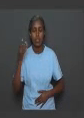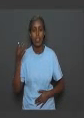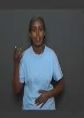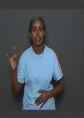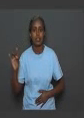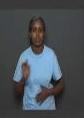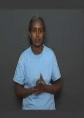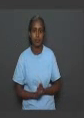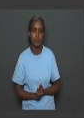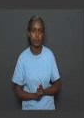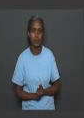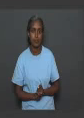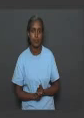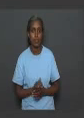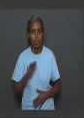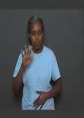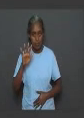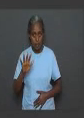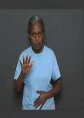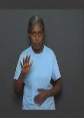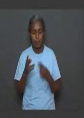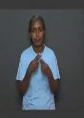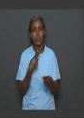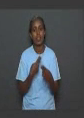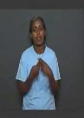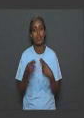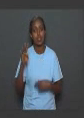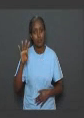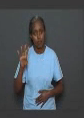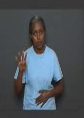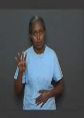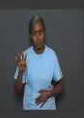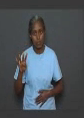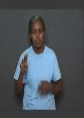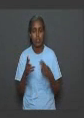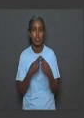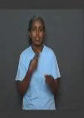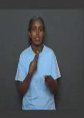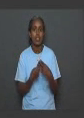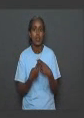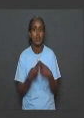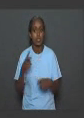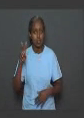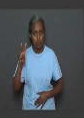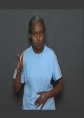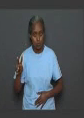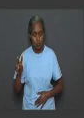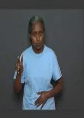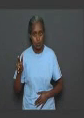18. 5 times 4 times